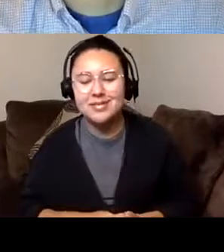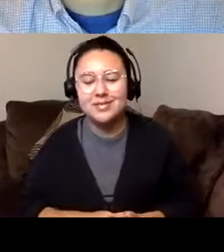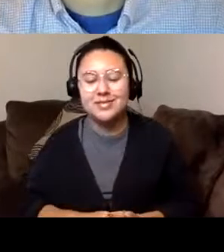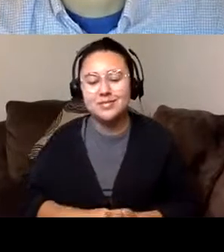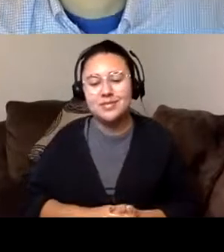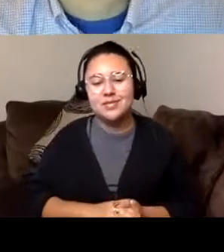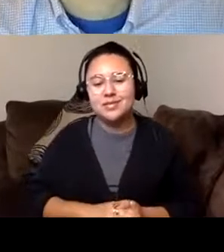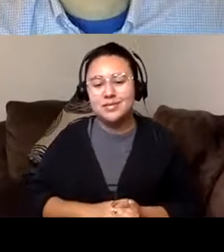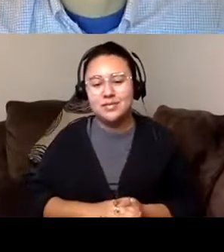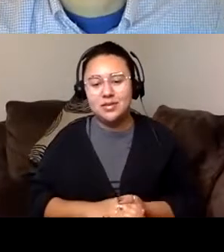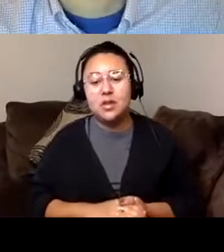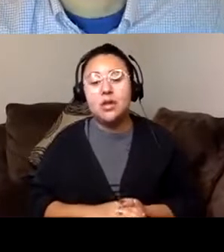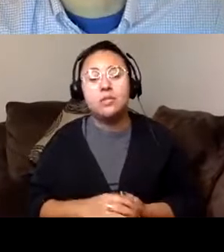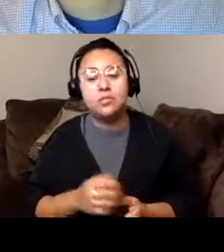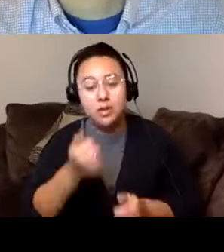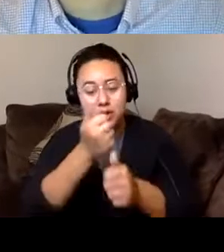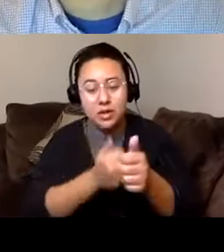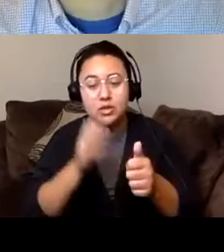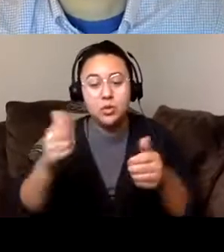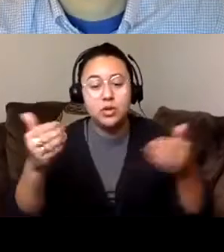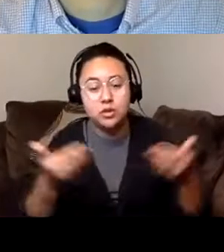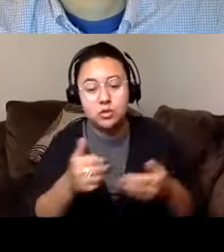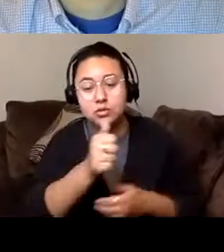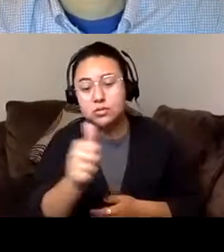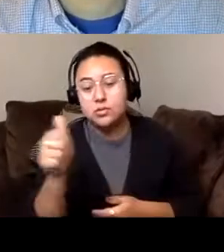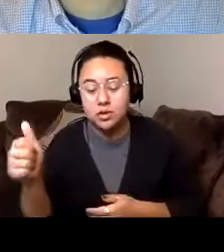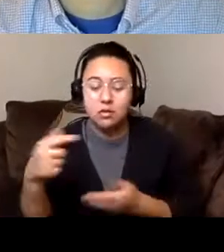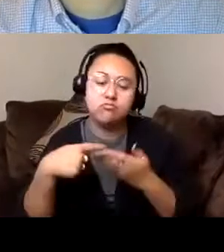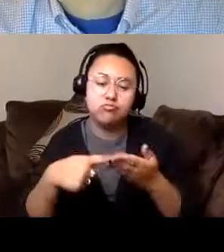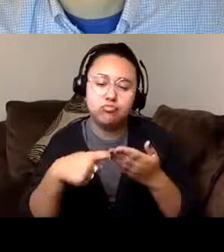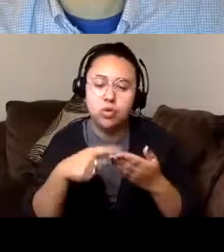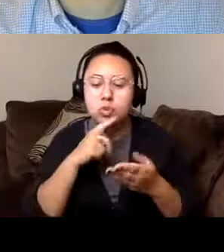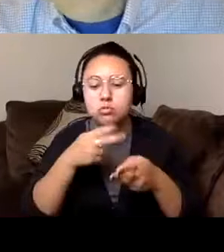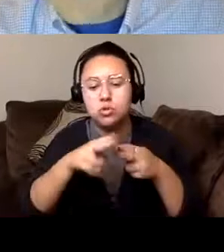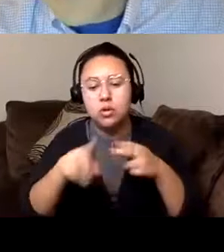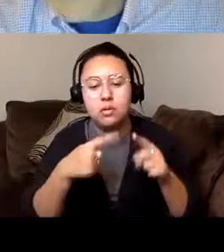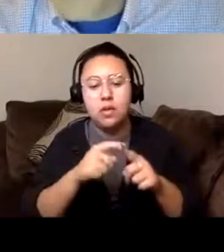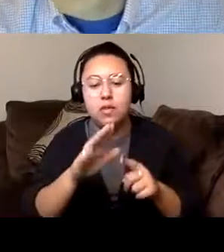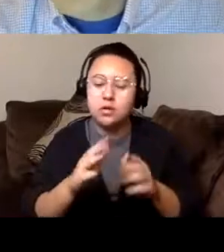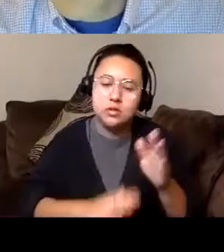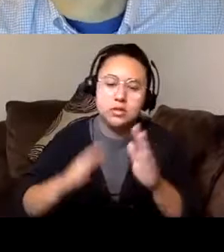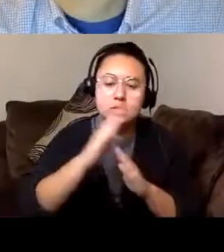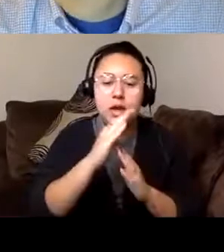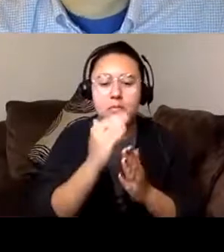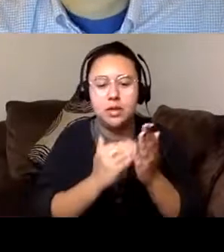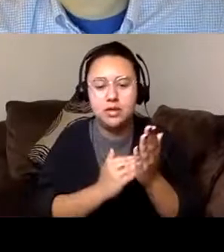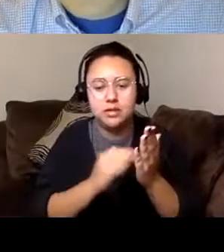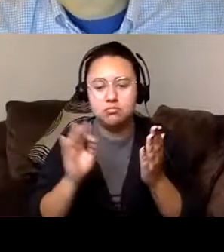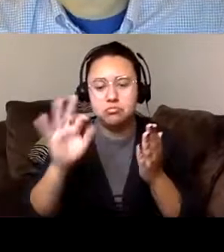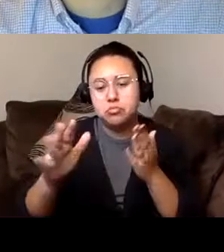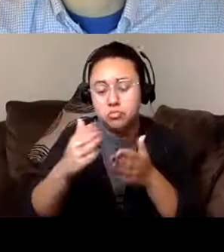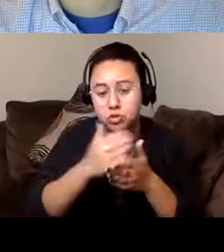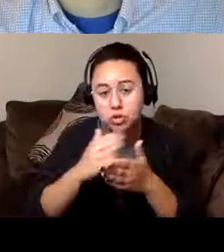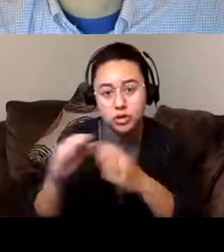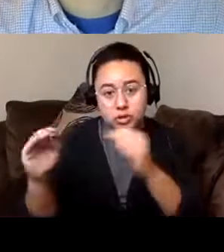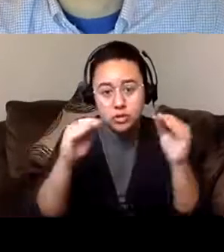They're each gonna introduce themselves and talk, you know, briefly about their top lessons they wanna share with